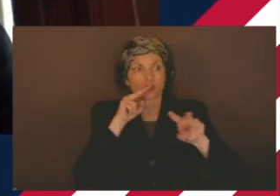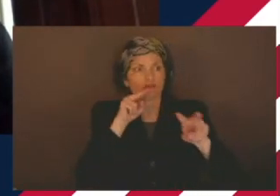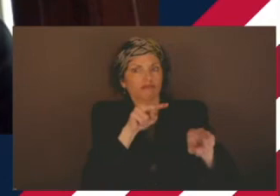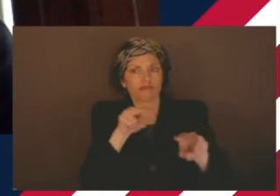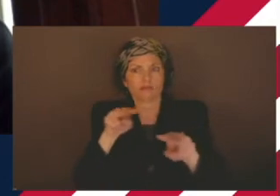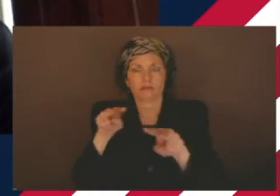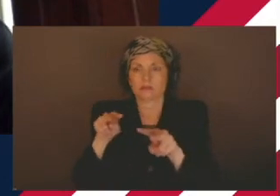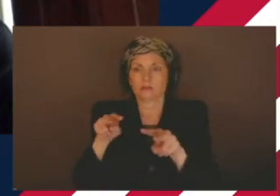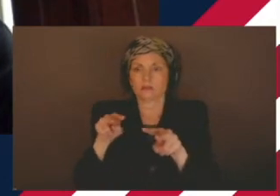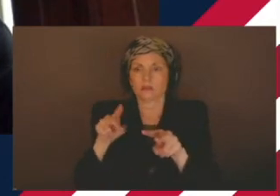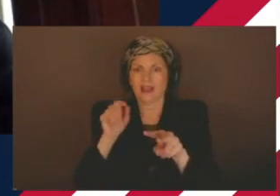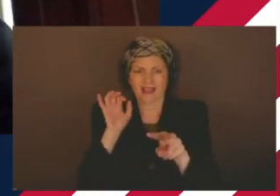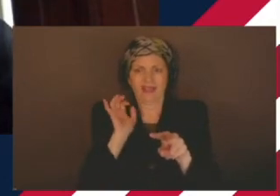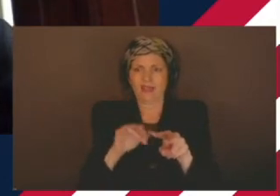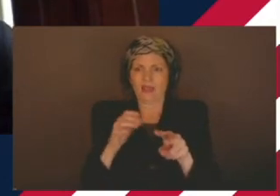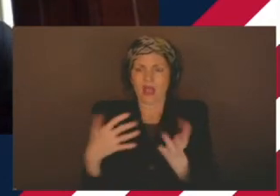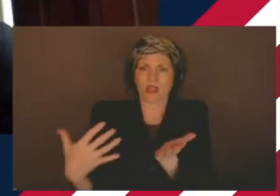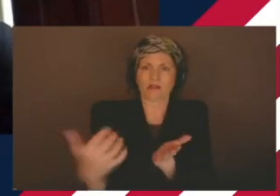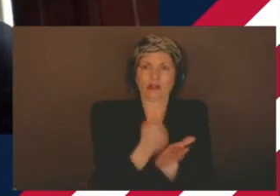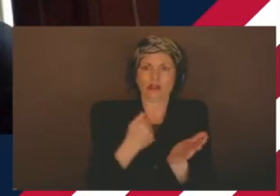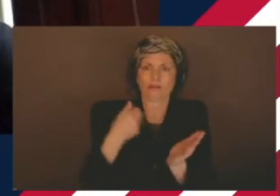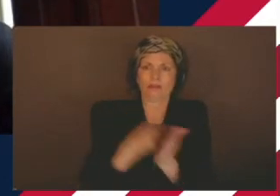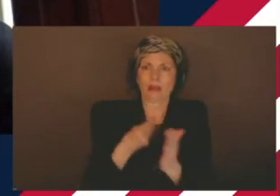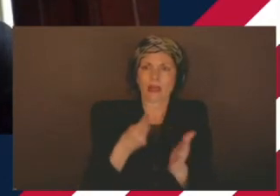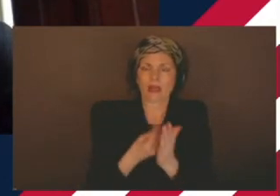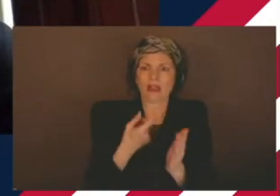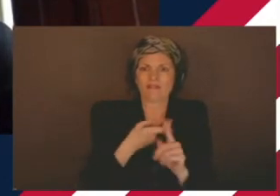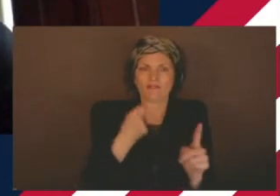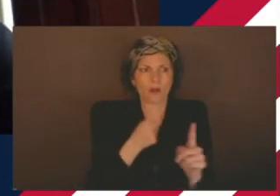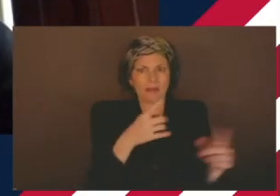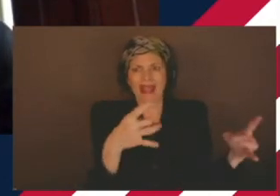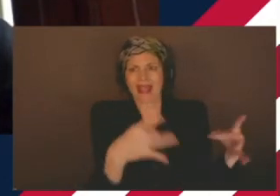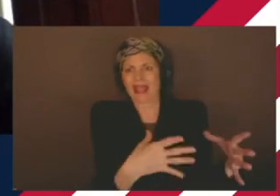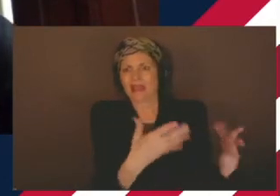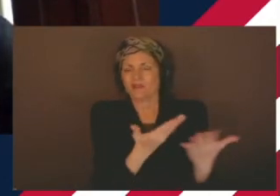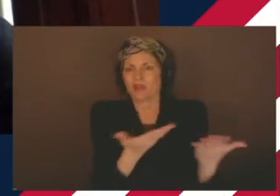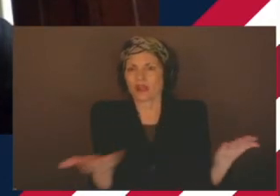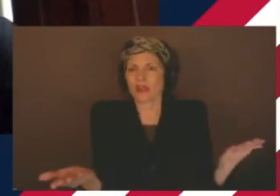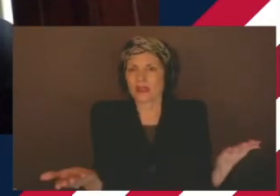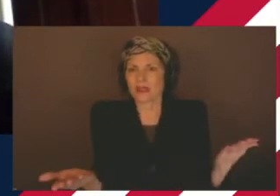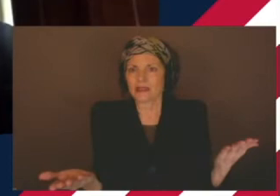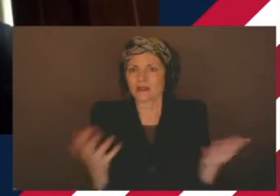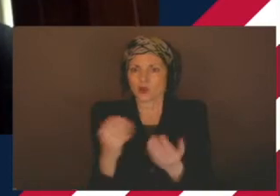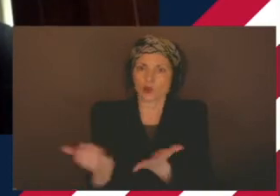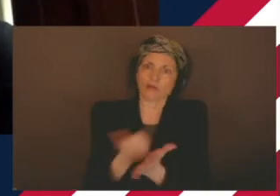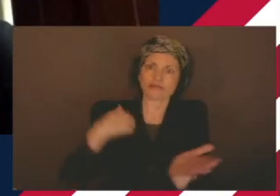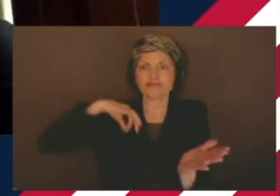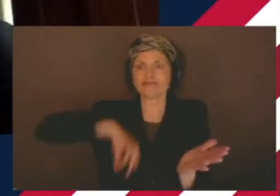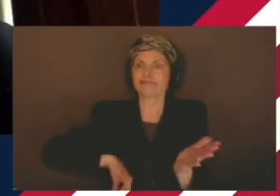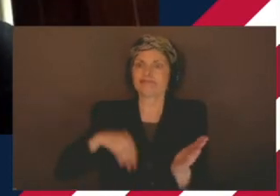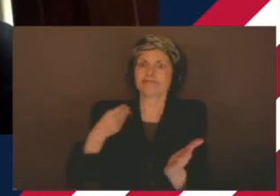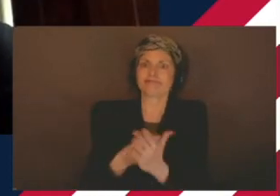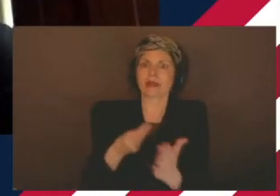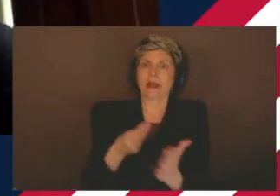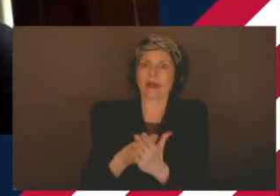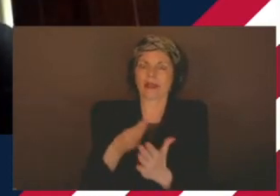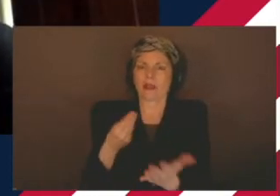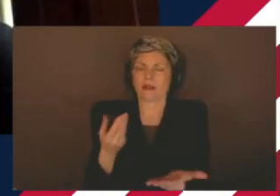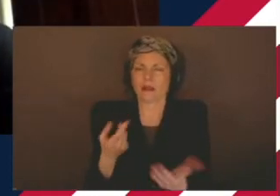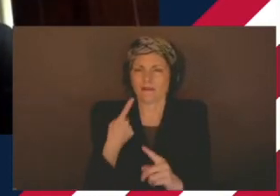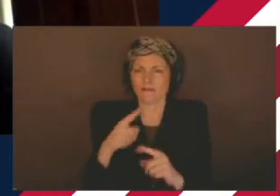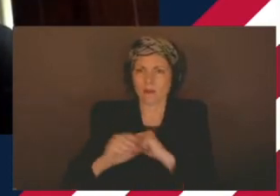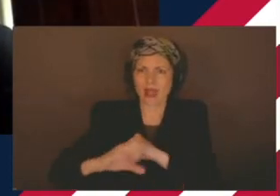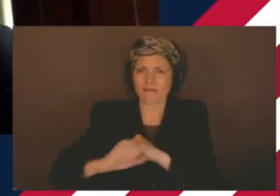money off of hateful and conspiratorial content in order to get ad dollars. That model of surveillance capitalism